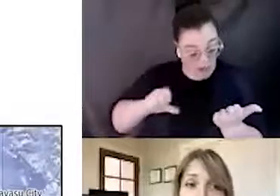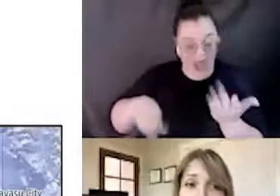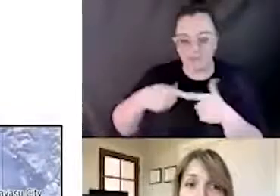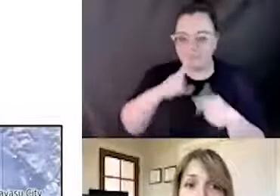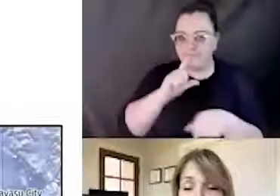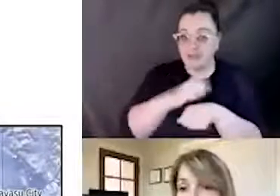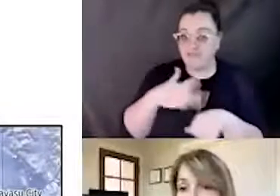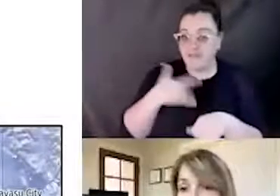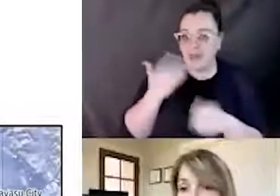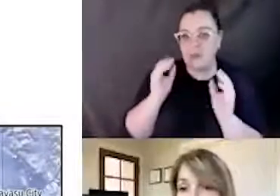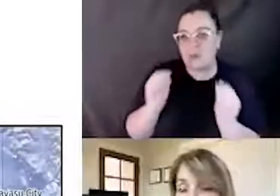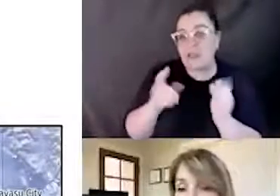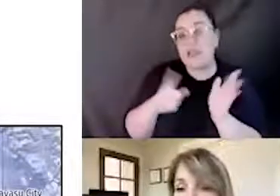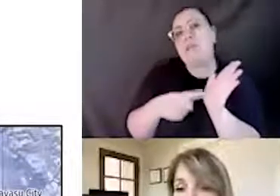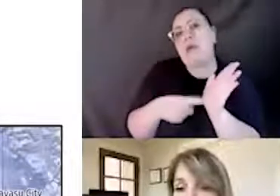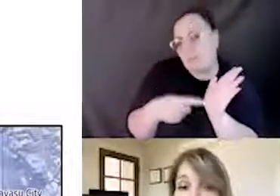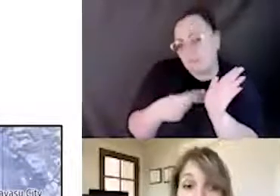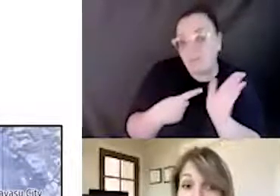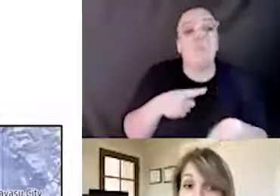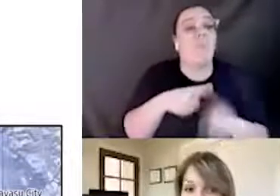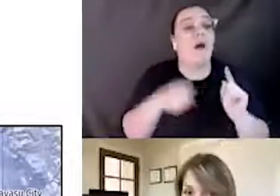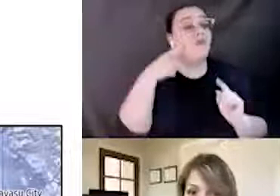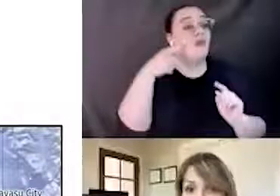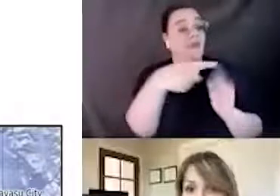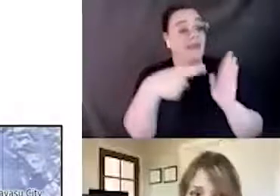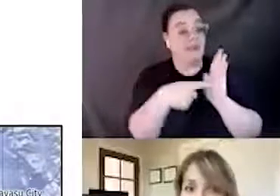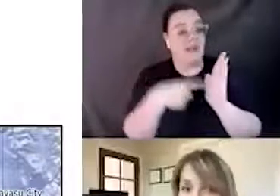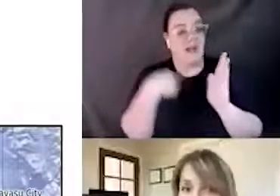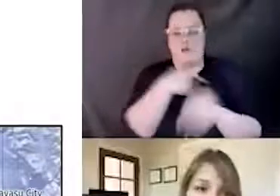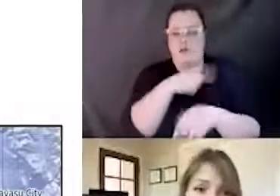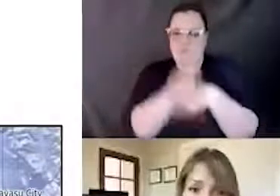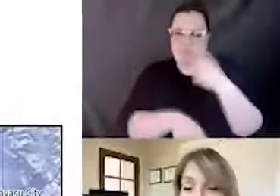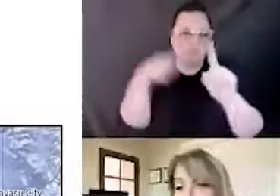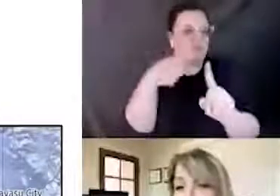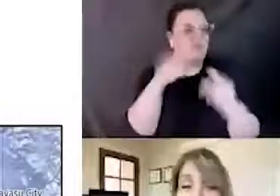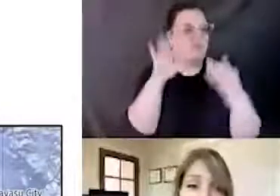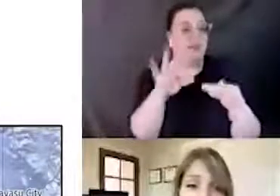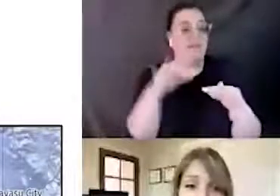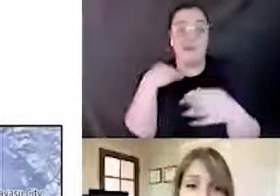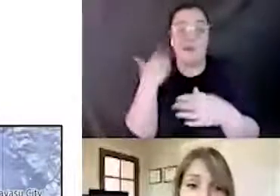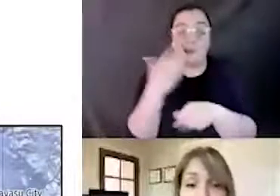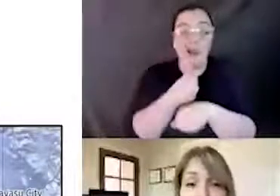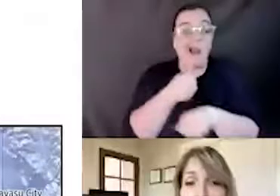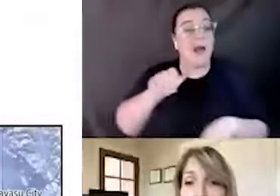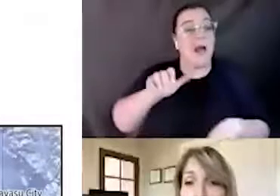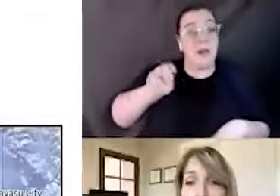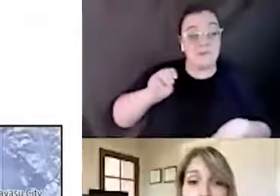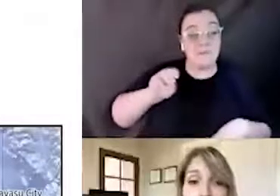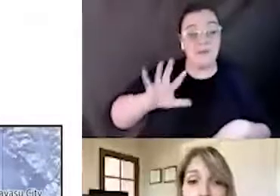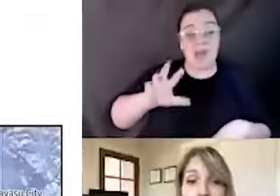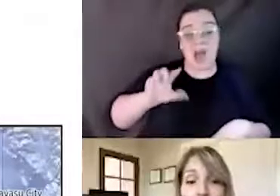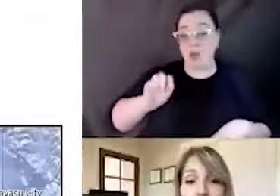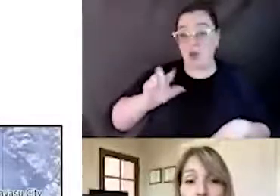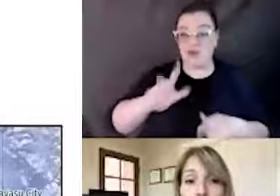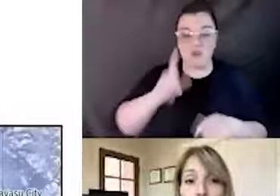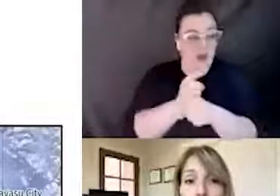this magnitude 5.3 earthquake in Southern California, we nailed this earthquake. We got the magnitude right, we got the location right. But you can